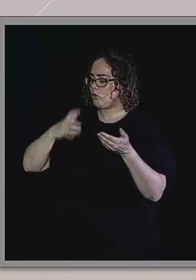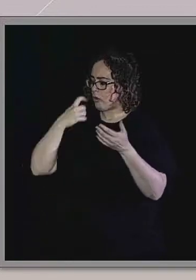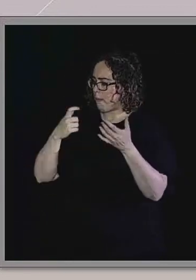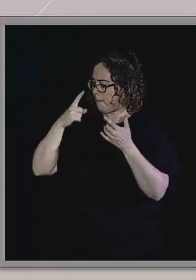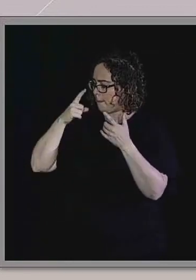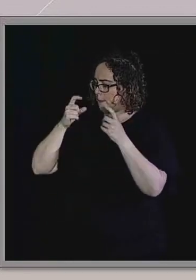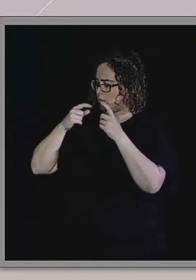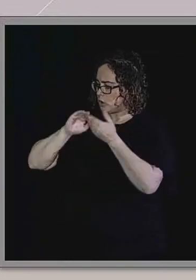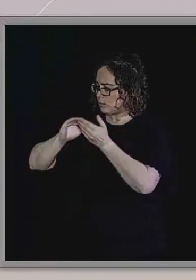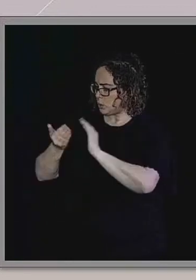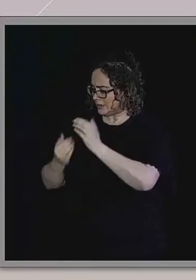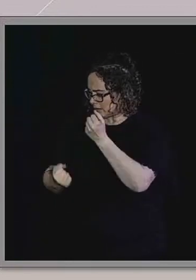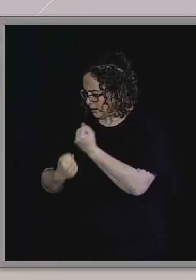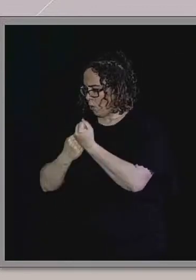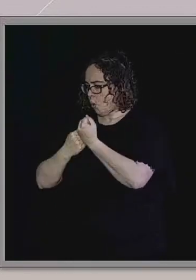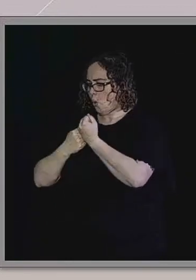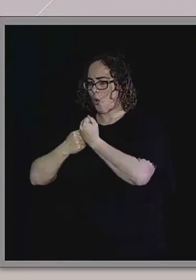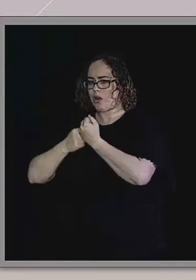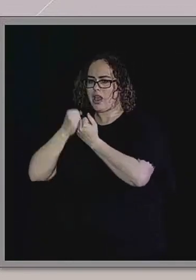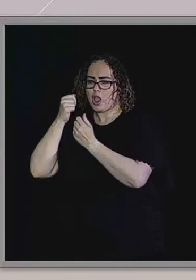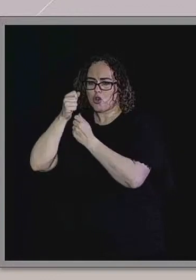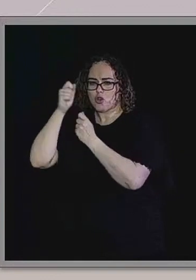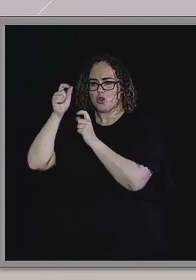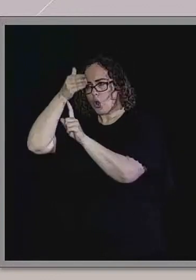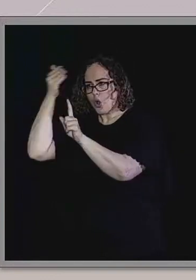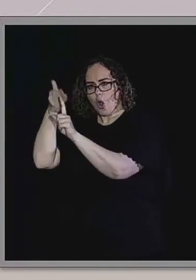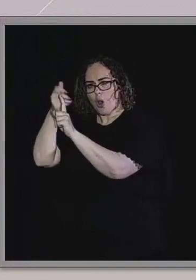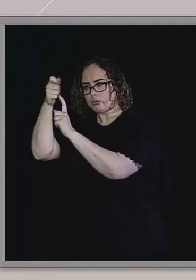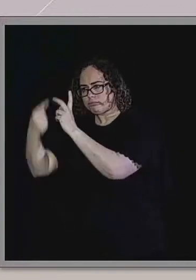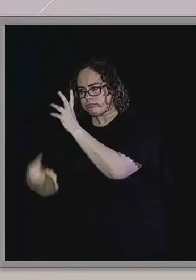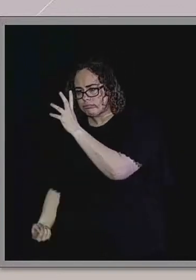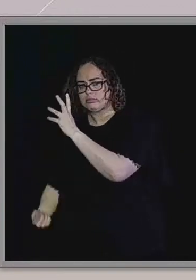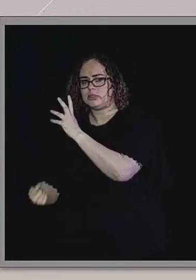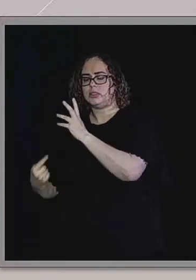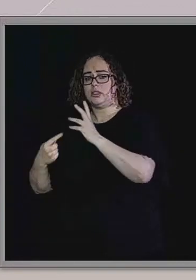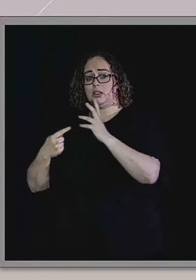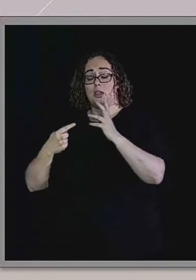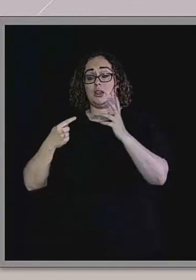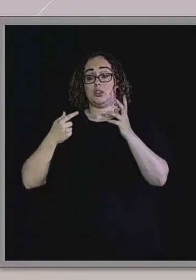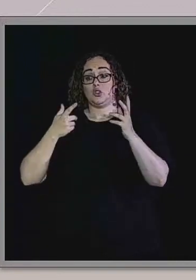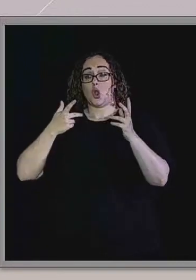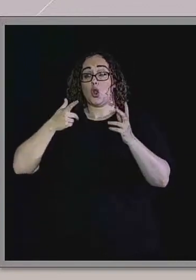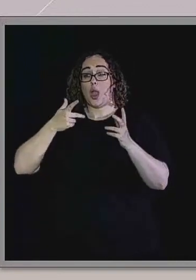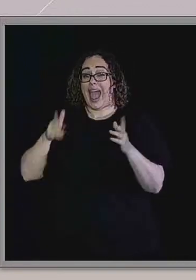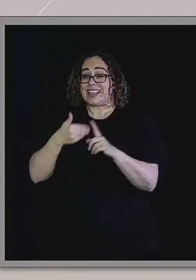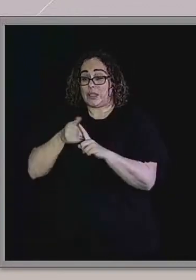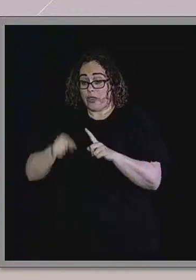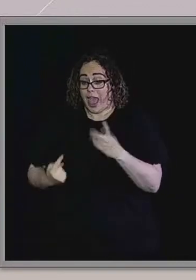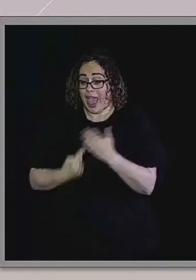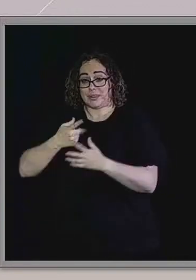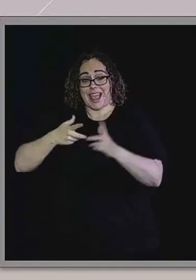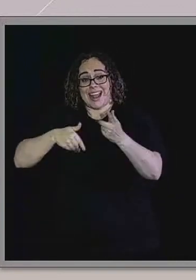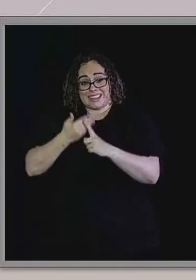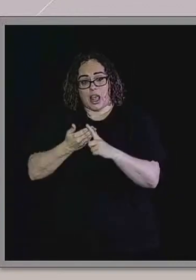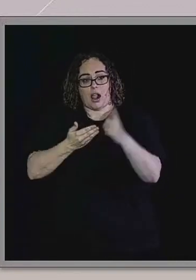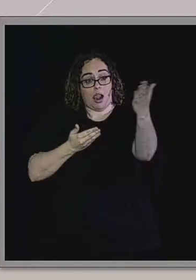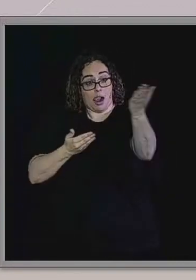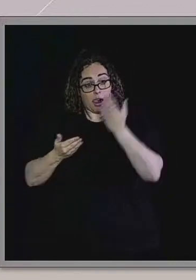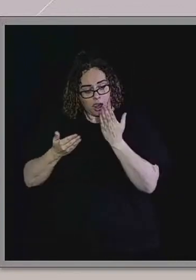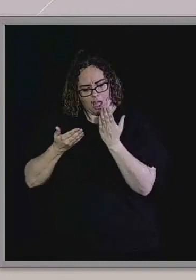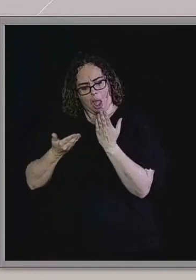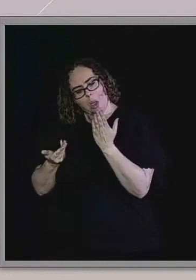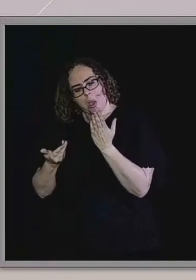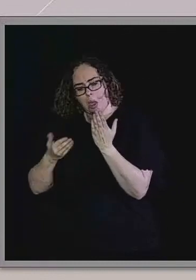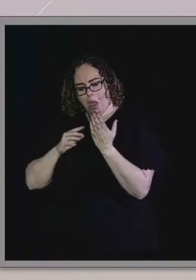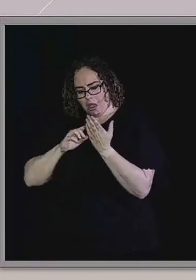in the community, and so on and so forth, right? Until that happens, there's really nothing I can do. I mean, it's that story of the horse in the